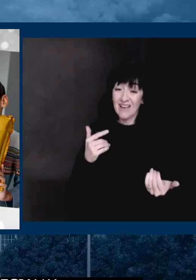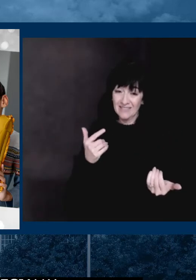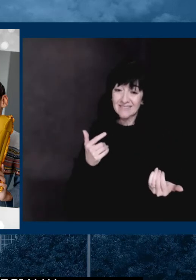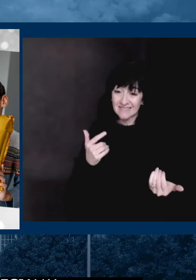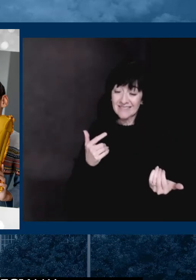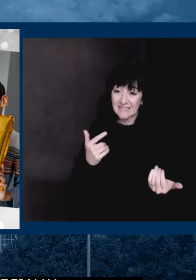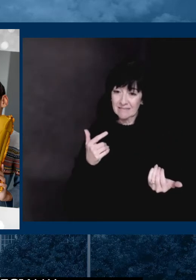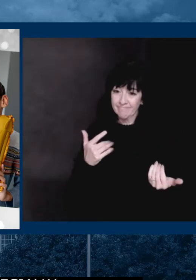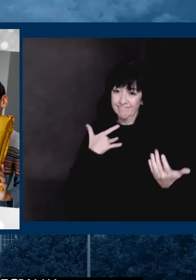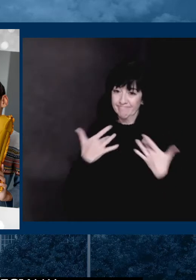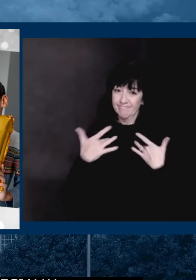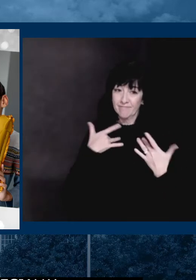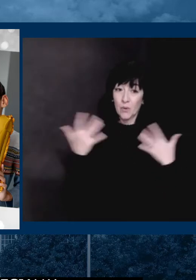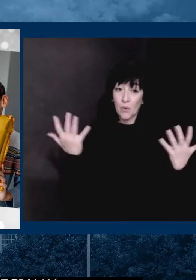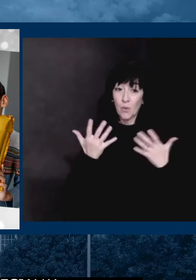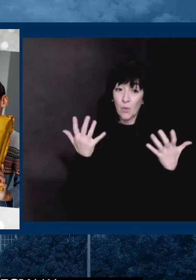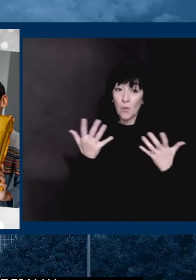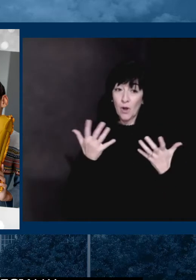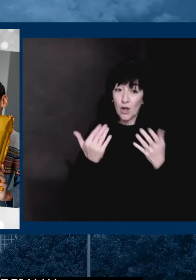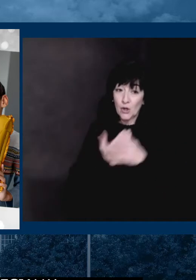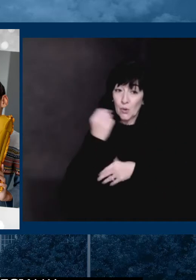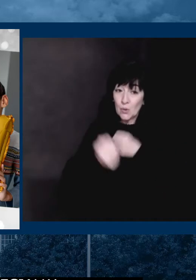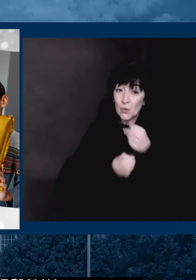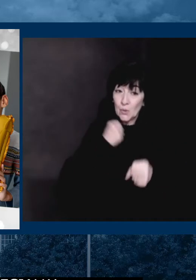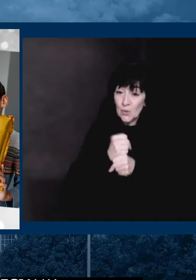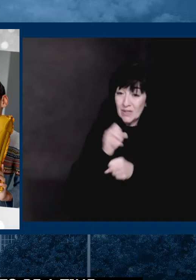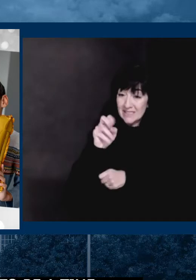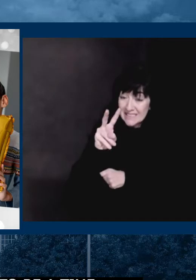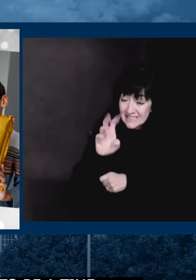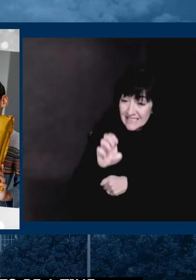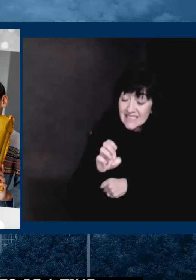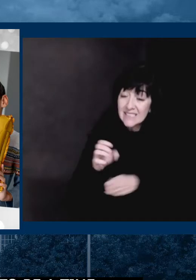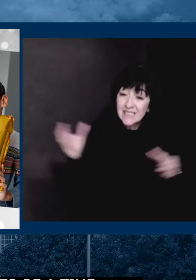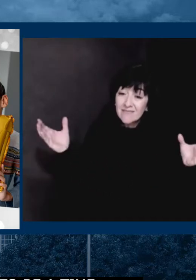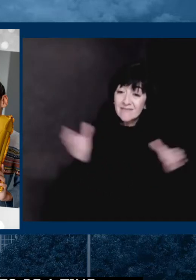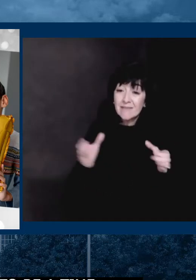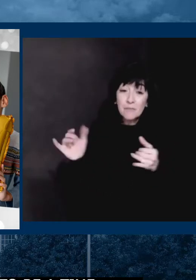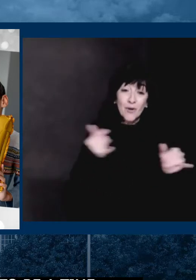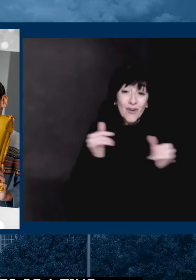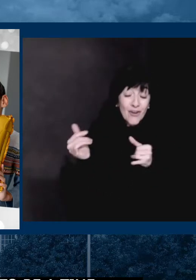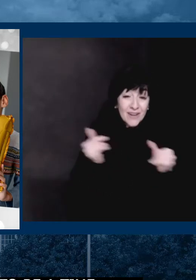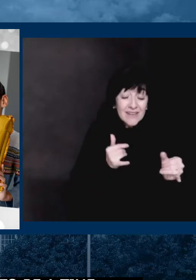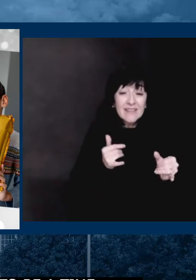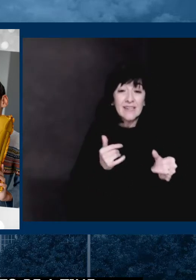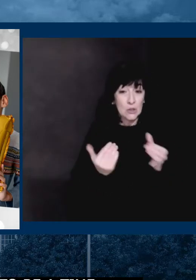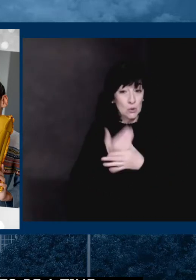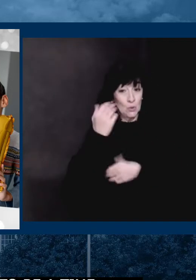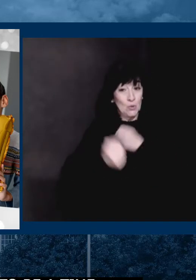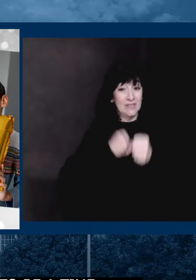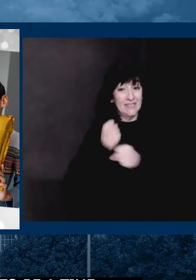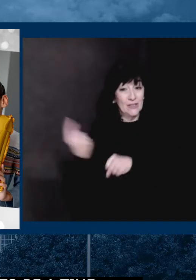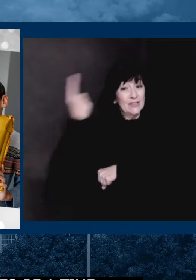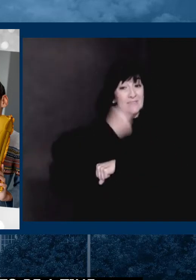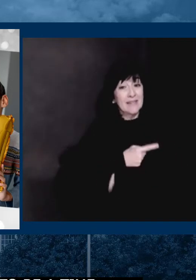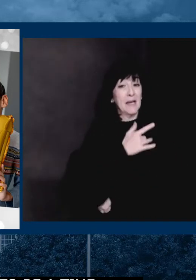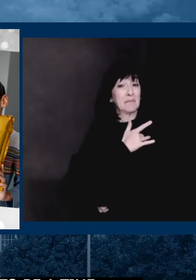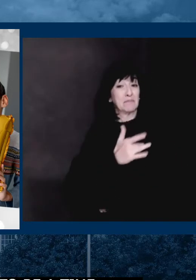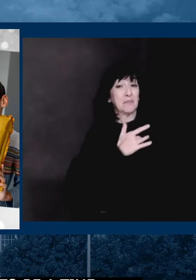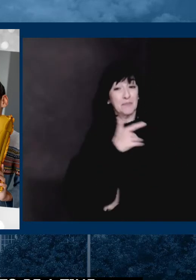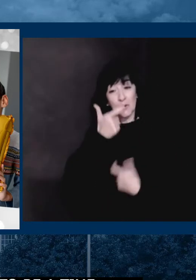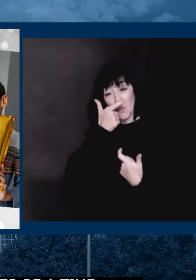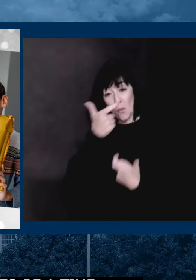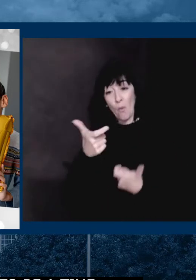football. And we just really want to emphasize that this is a terrible year to